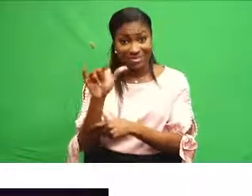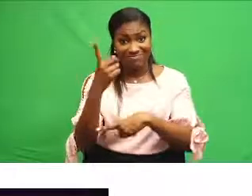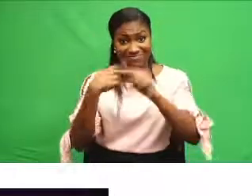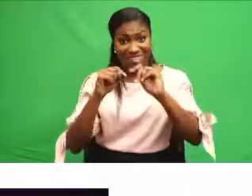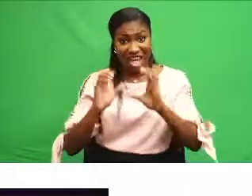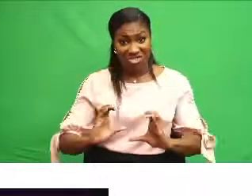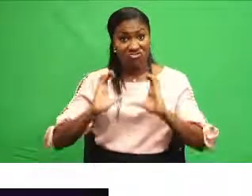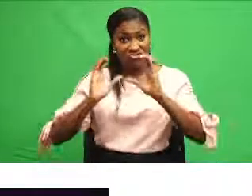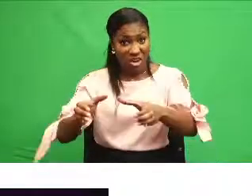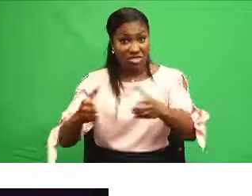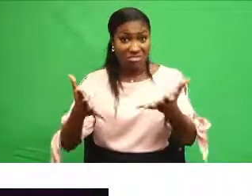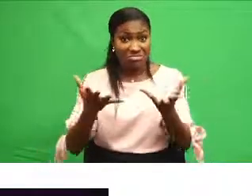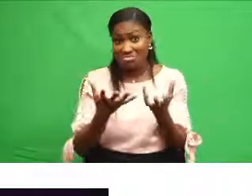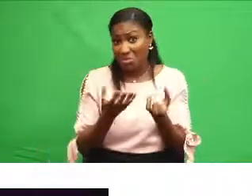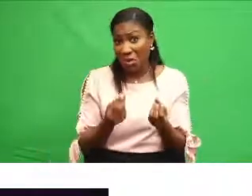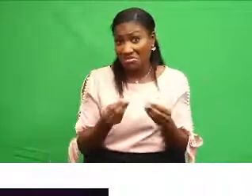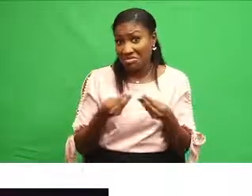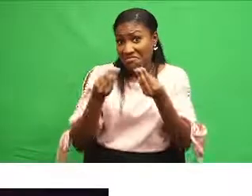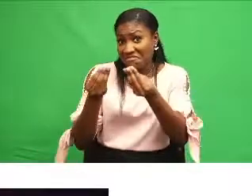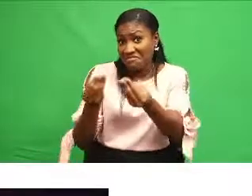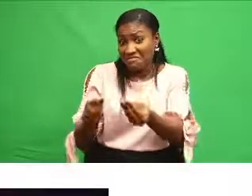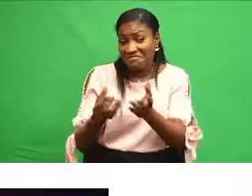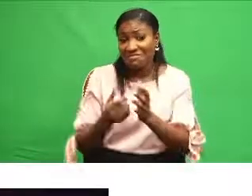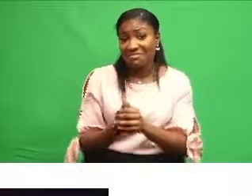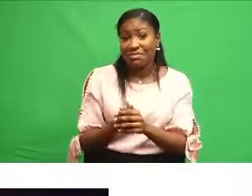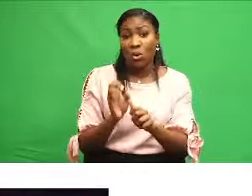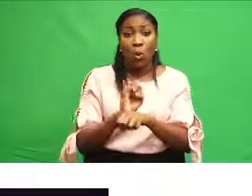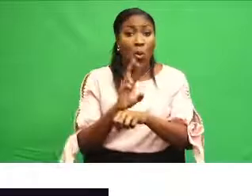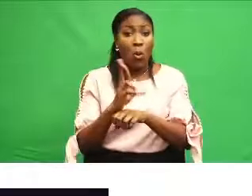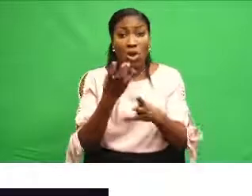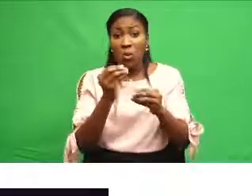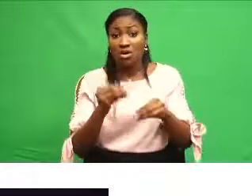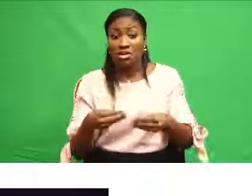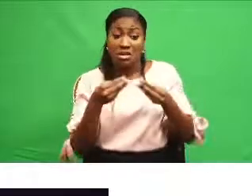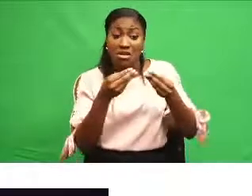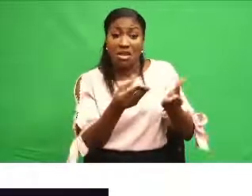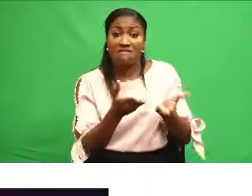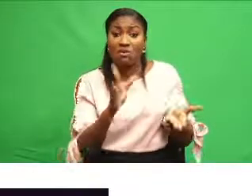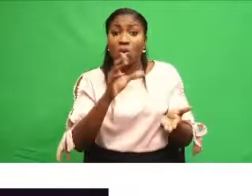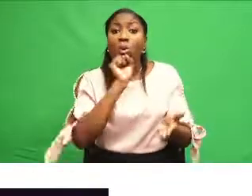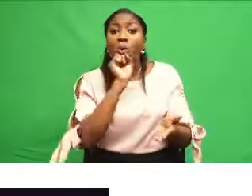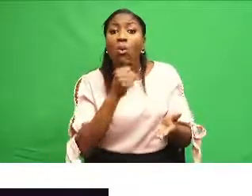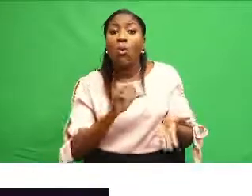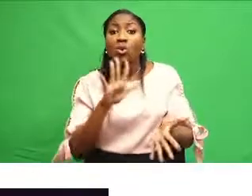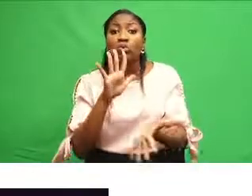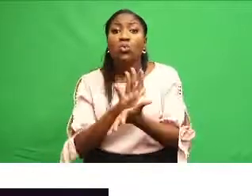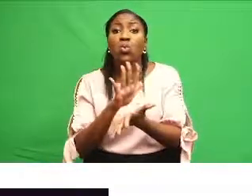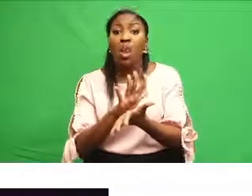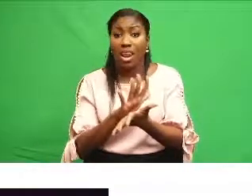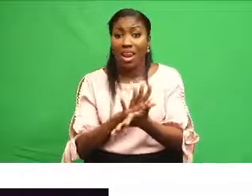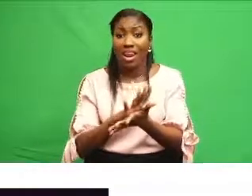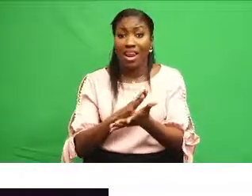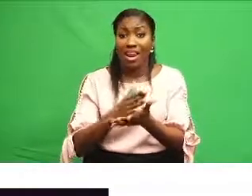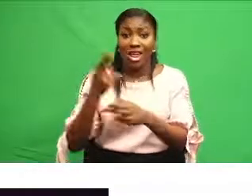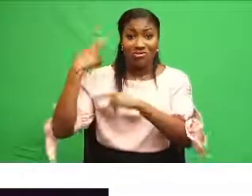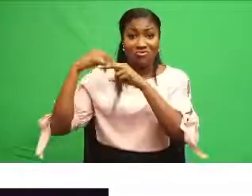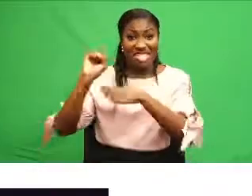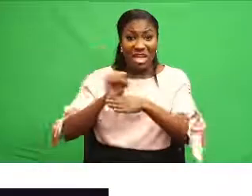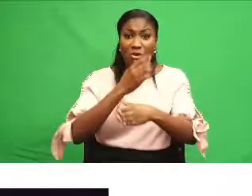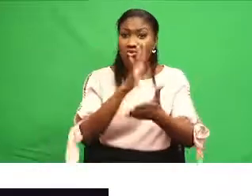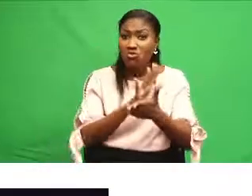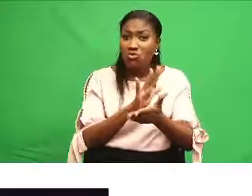you have real good ties to your alma mater, do you want that school or that college or that